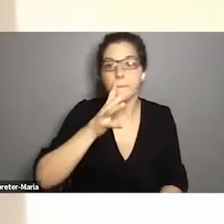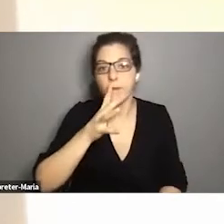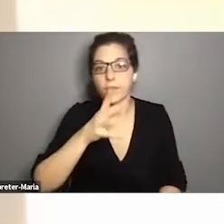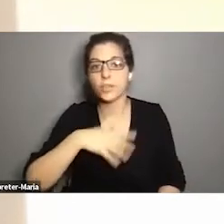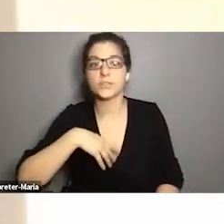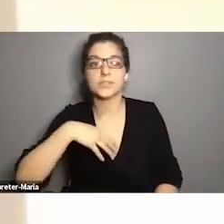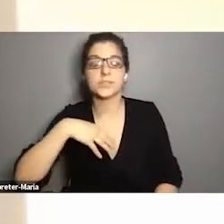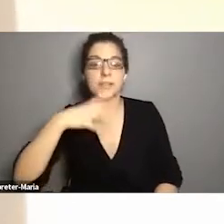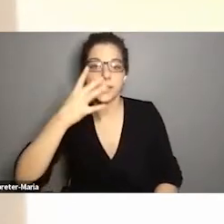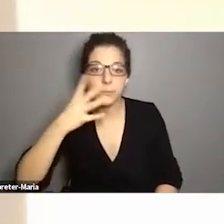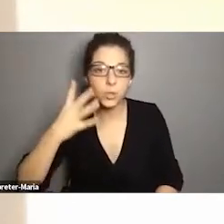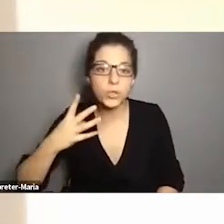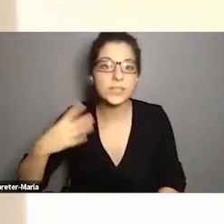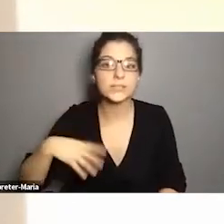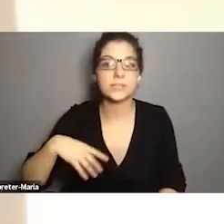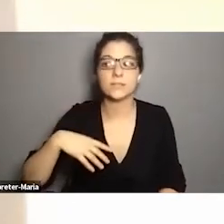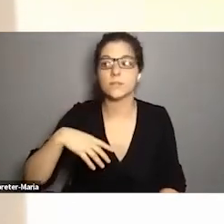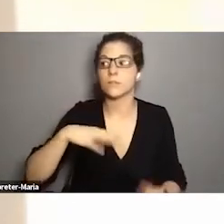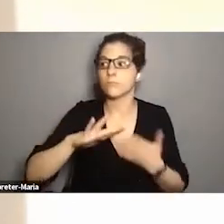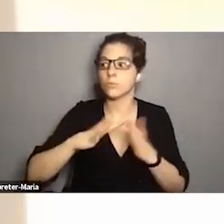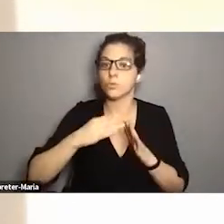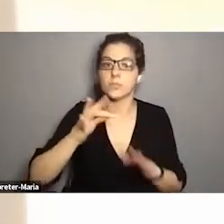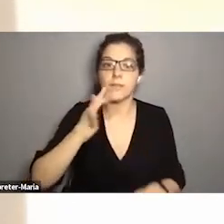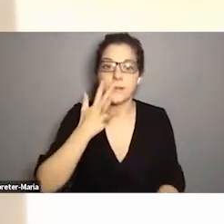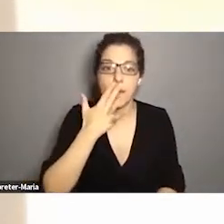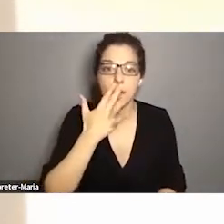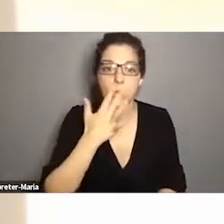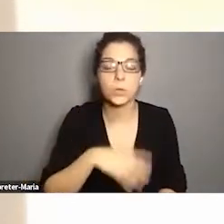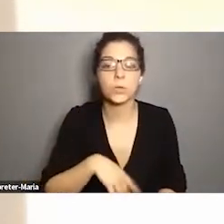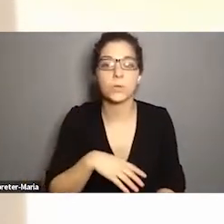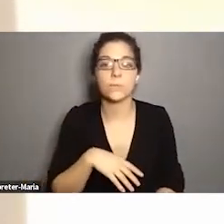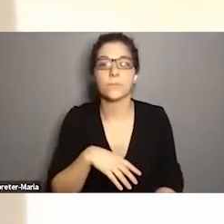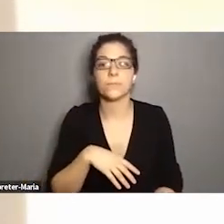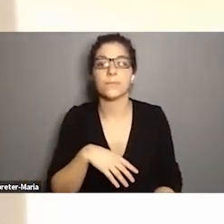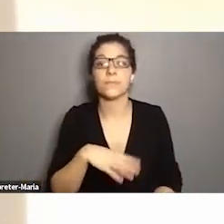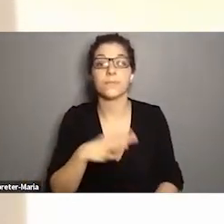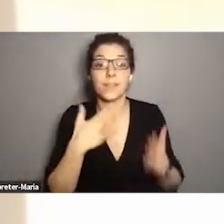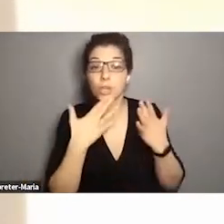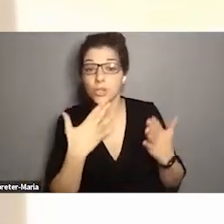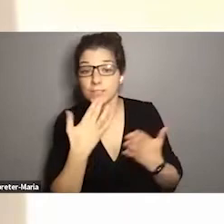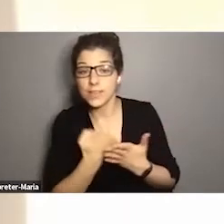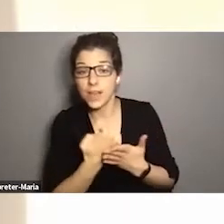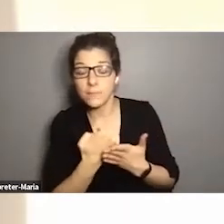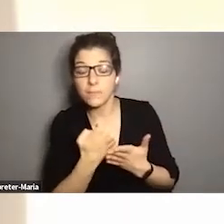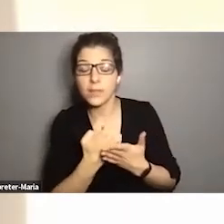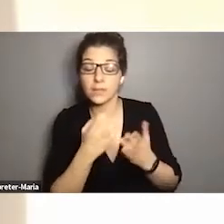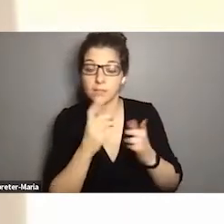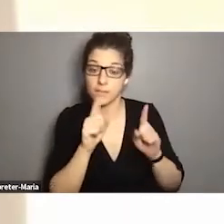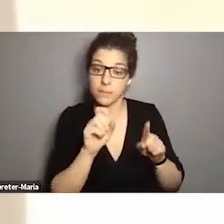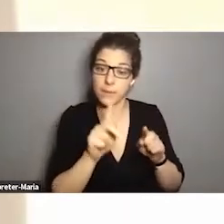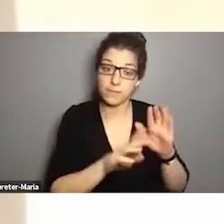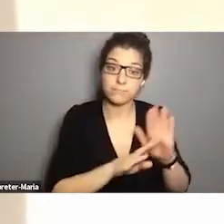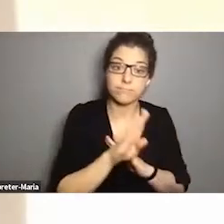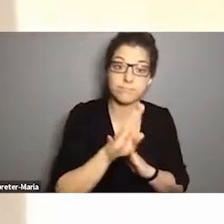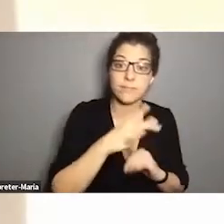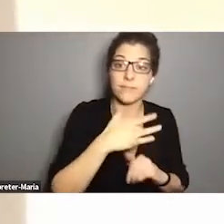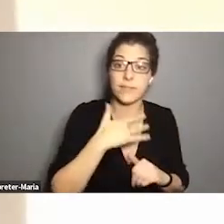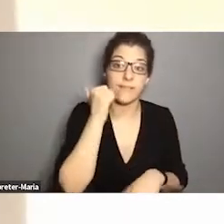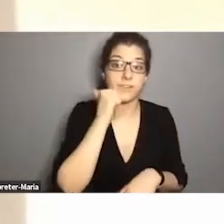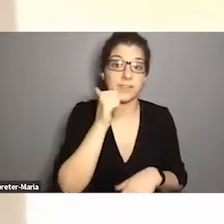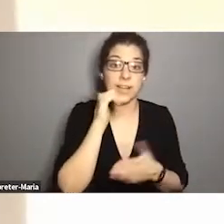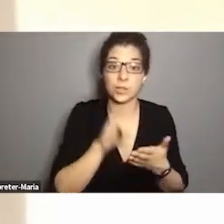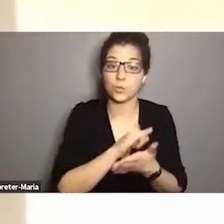for communities of color. While, thank goodness, the economy is bouncing back, and I feel it every day in New